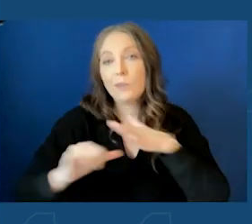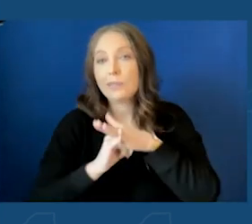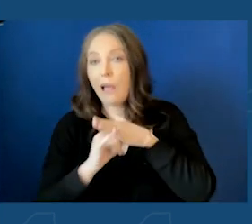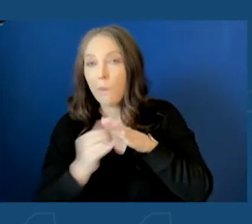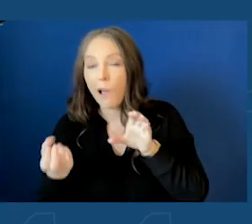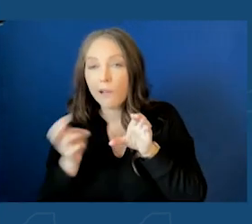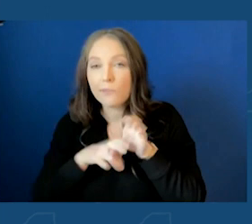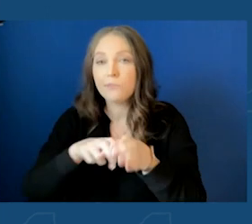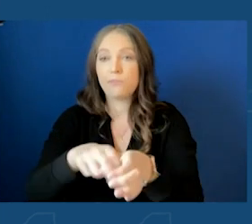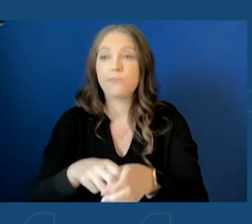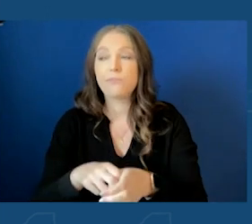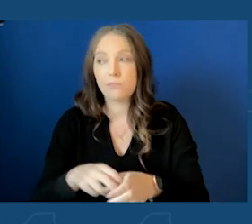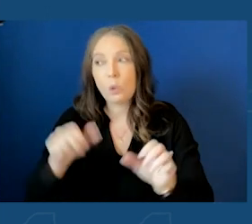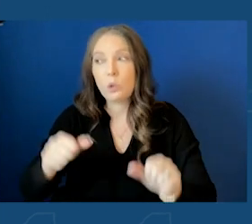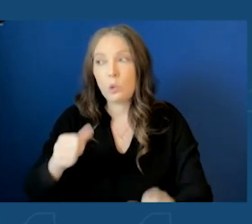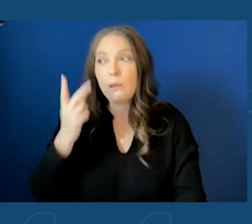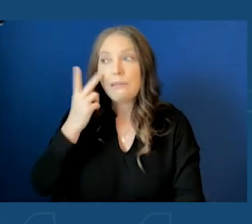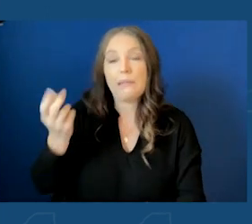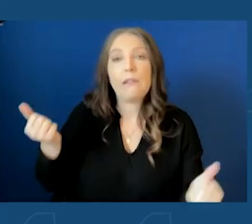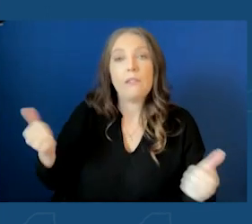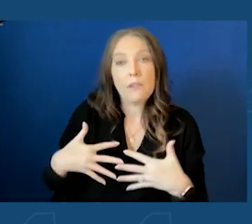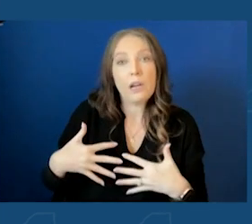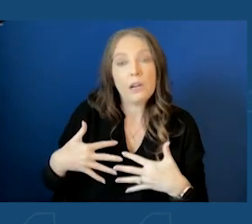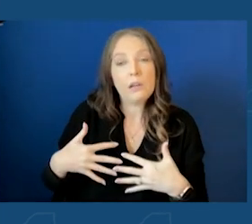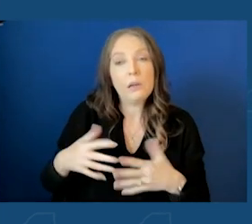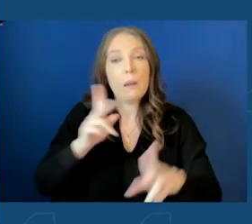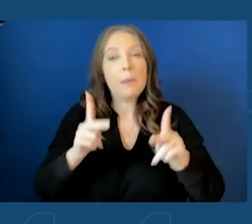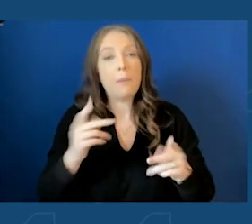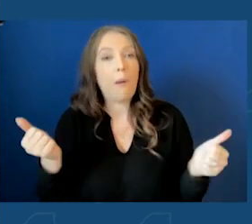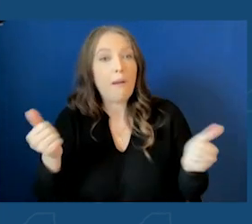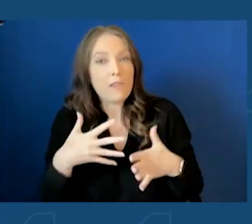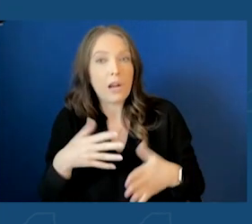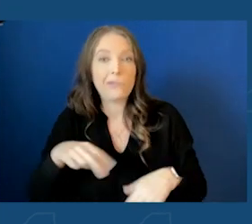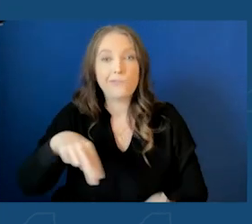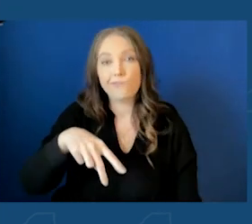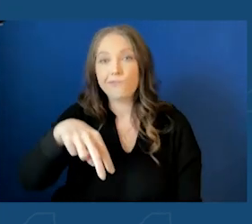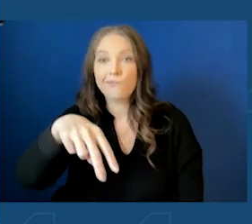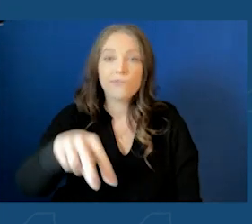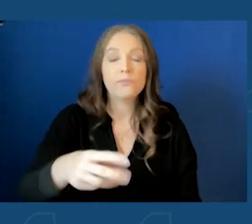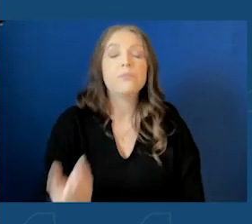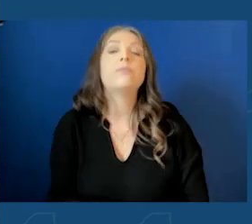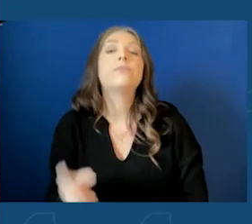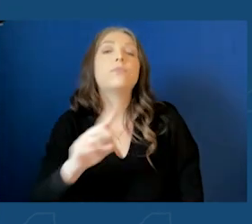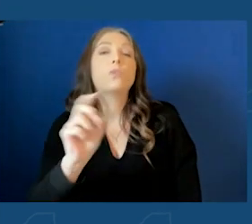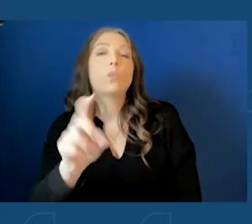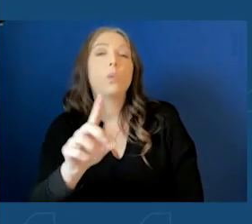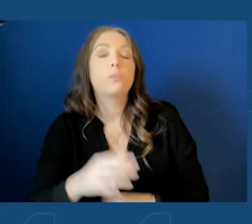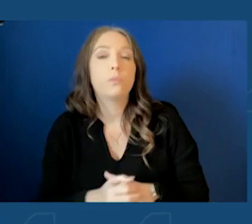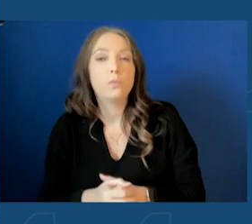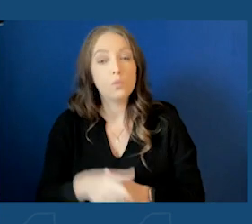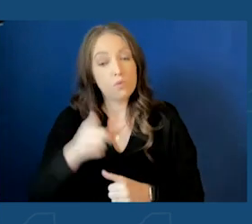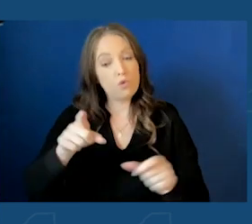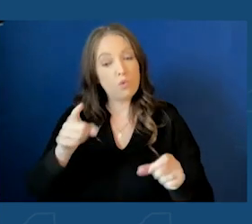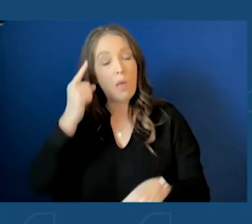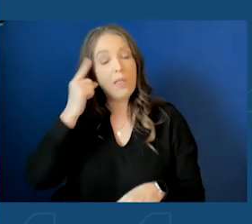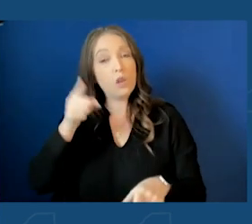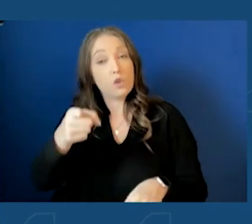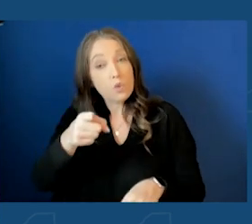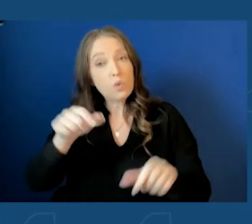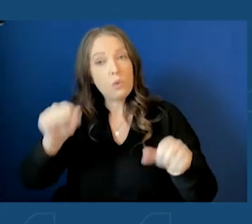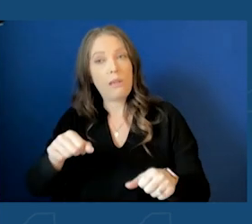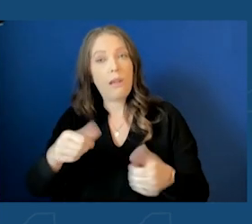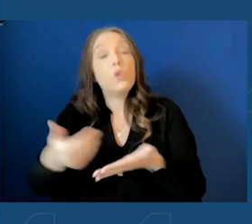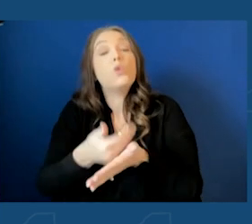palpable. People are afraid to walk the streets. So the question is, what do you think you can accomplish, new things that you